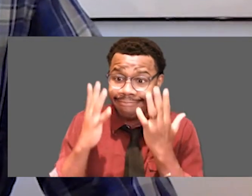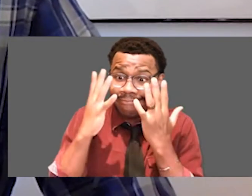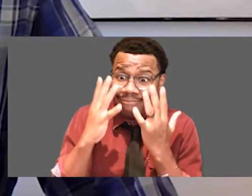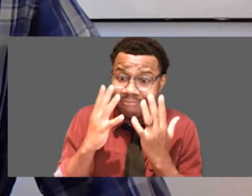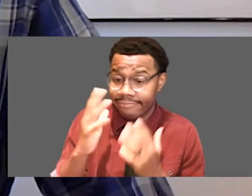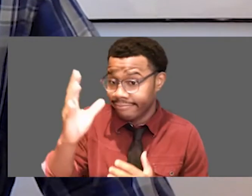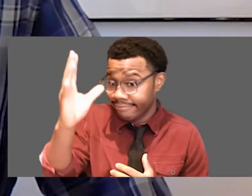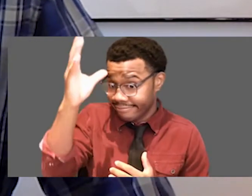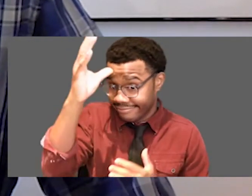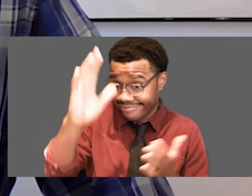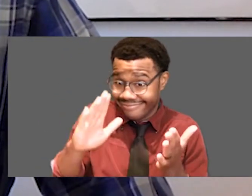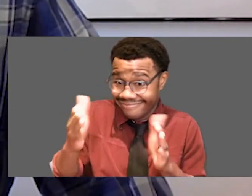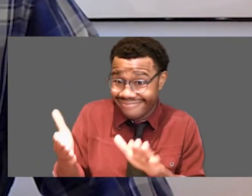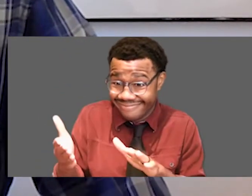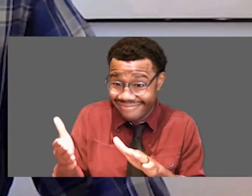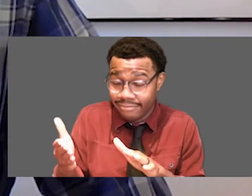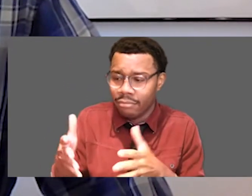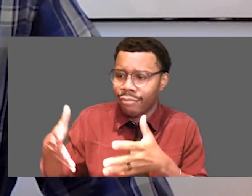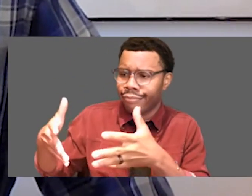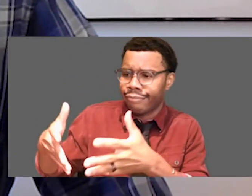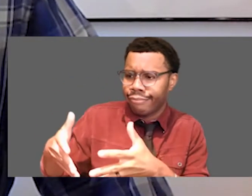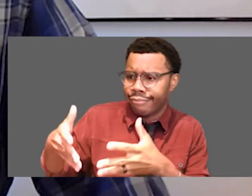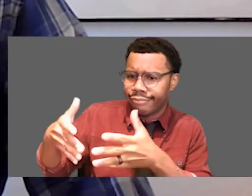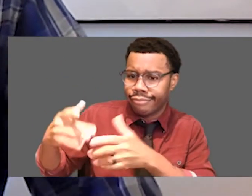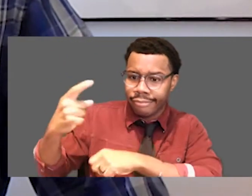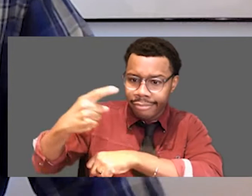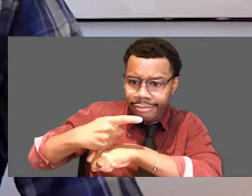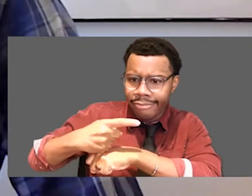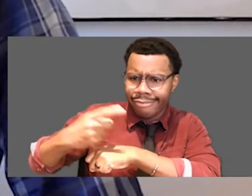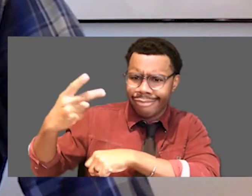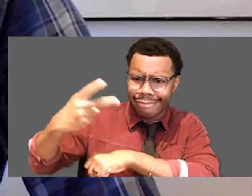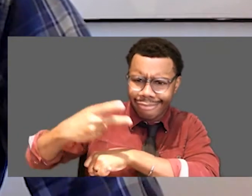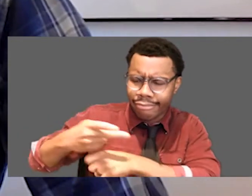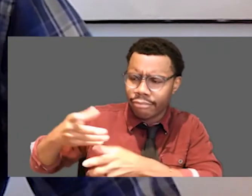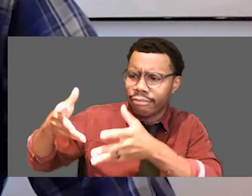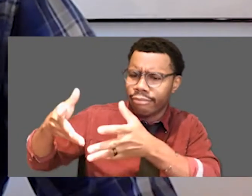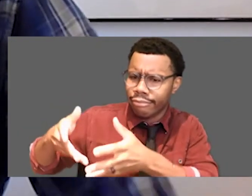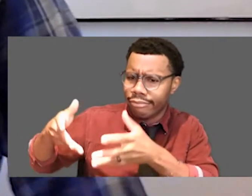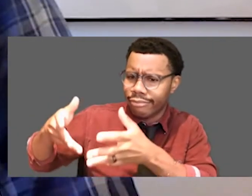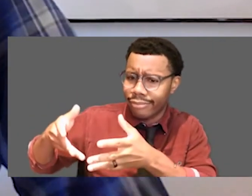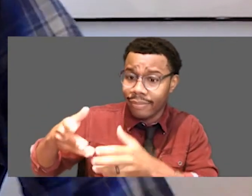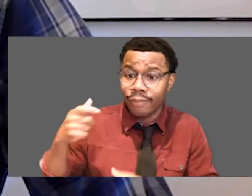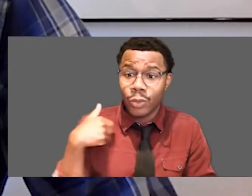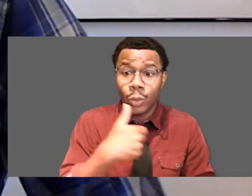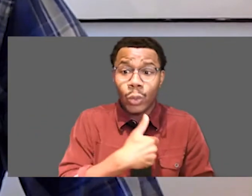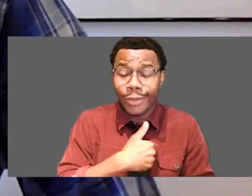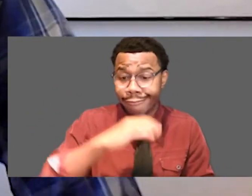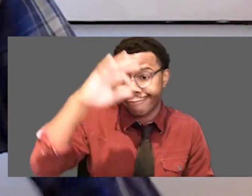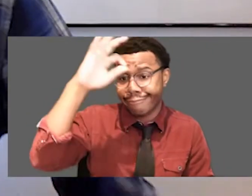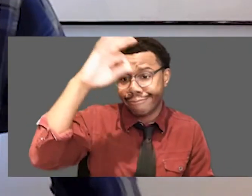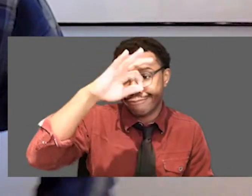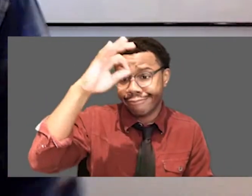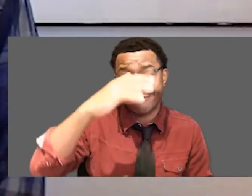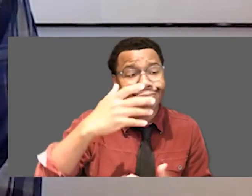discovered. He laid there alone all that time, while the rest of us were oblivious and consumed